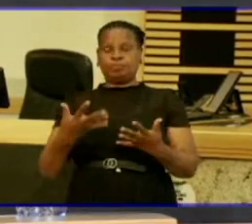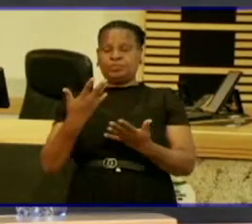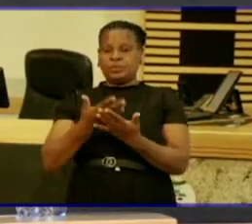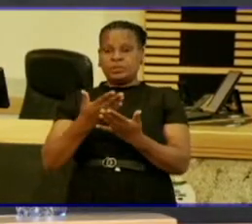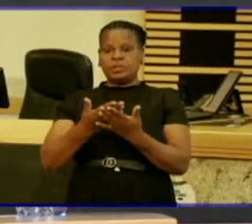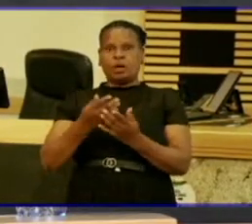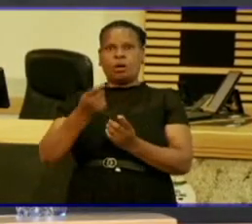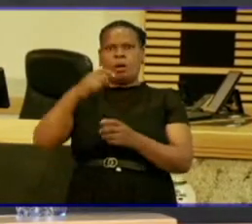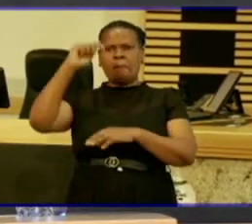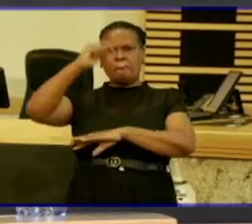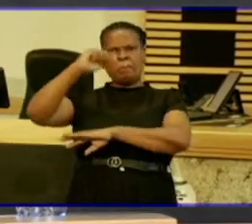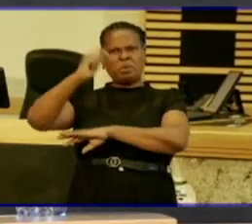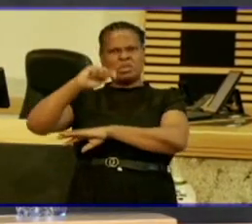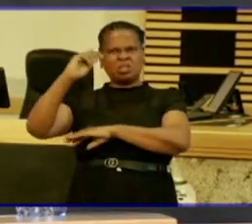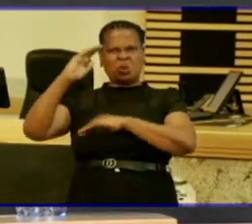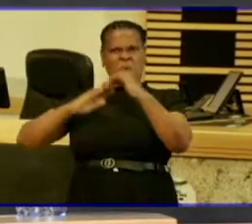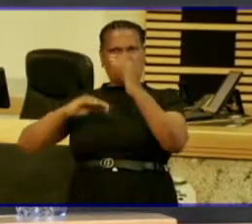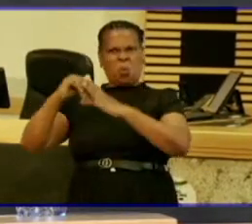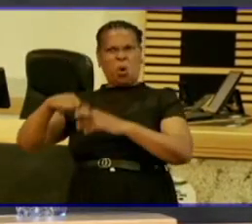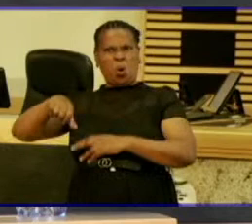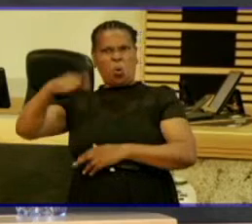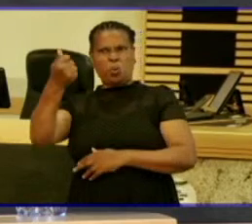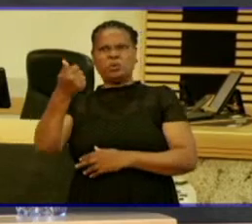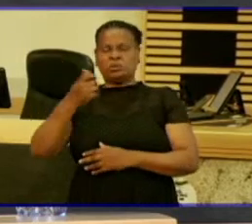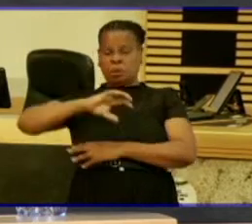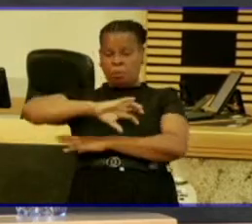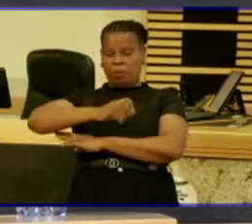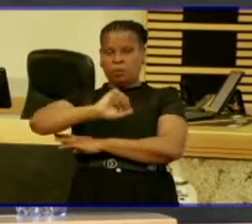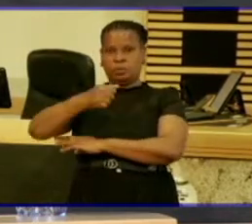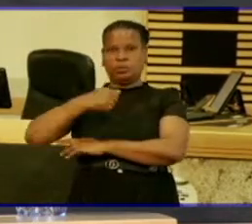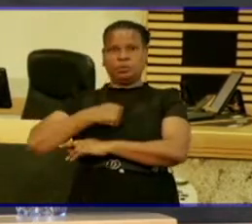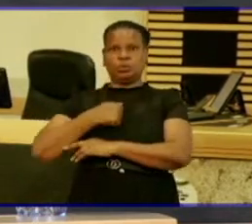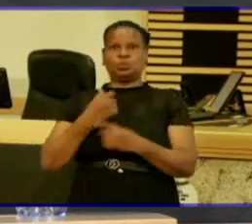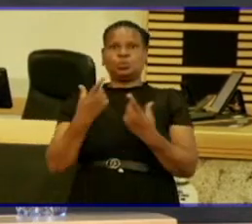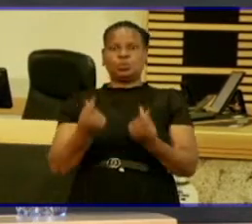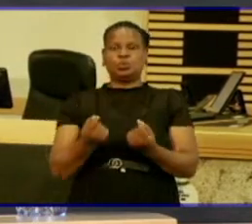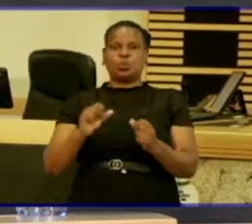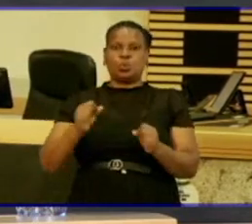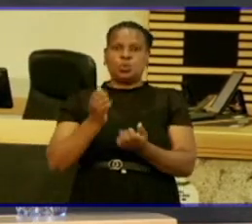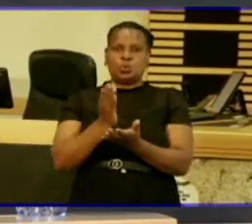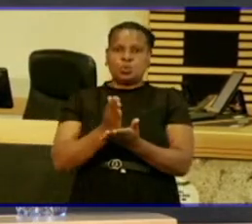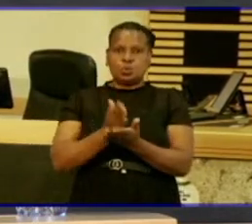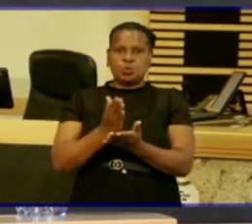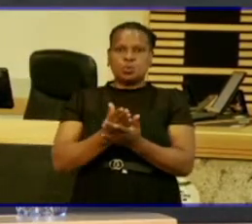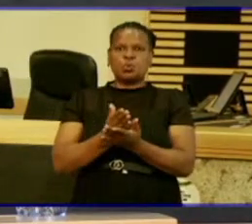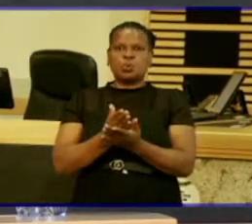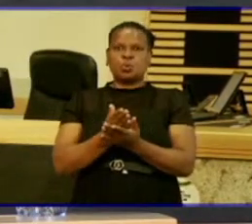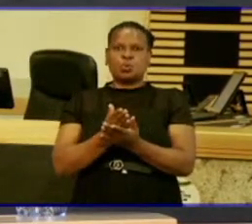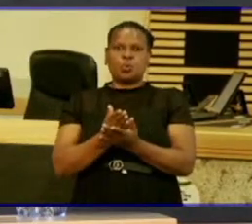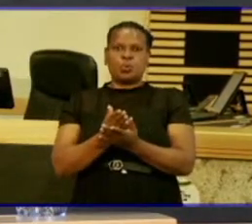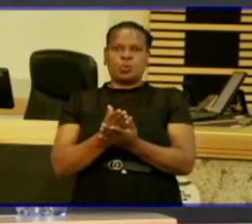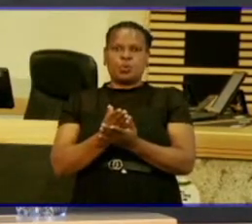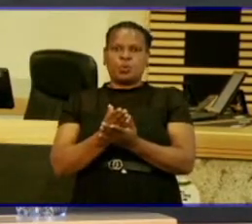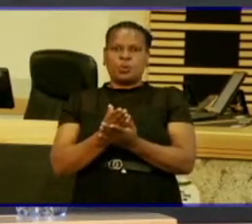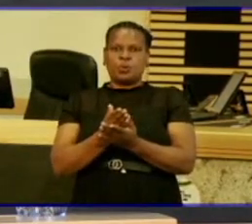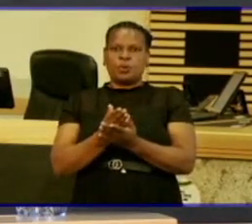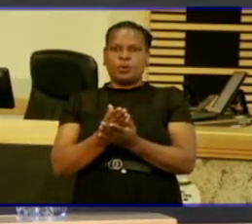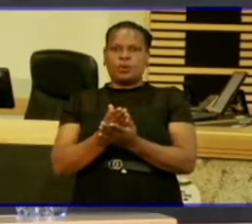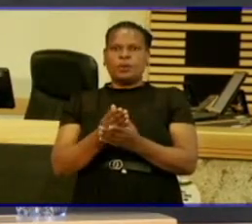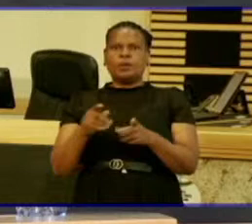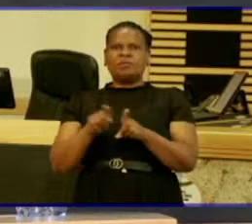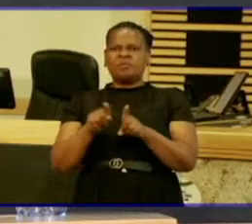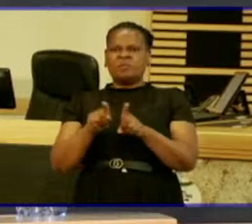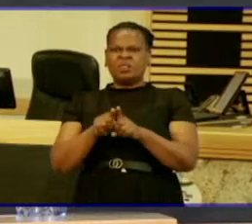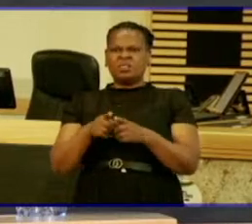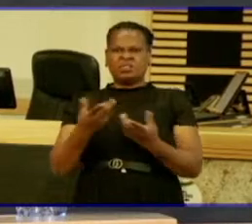settlements, especially in the urban centers of our province, making the realization of spatial justice a